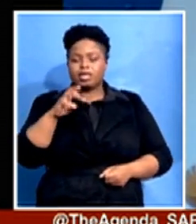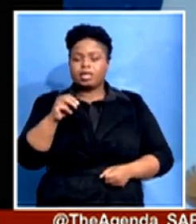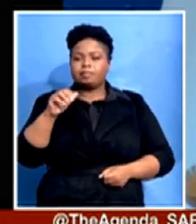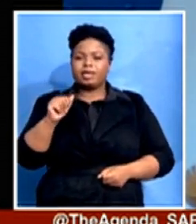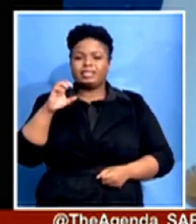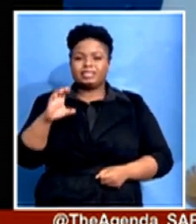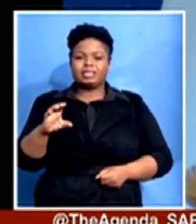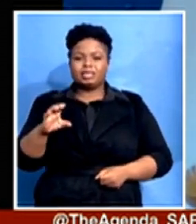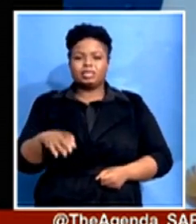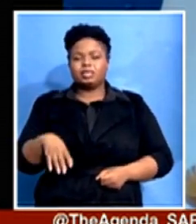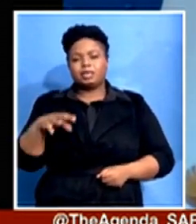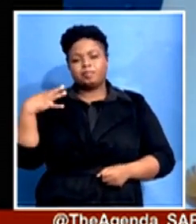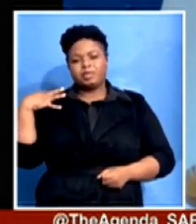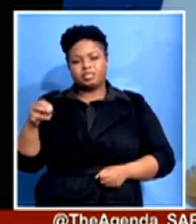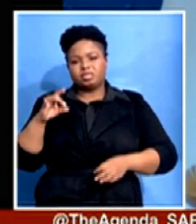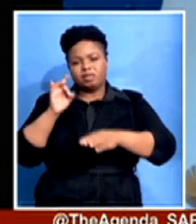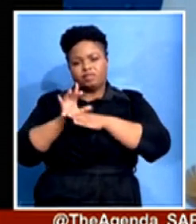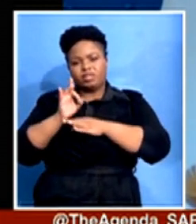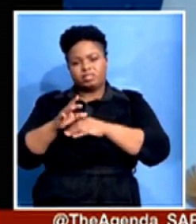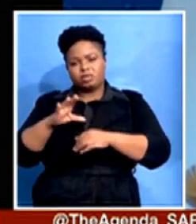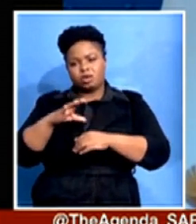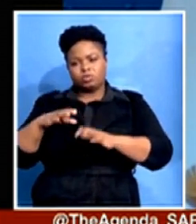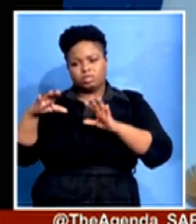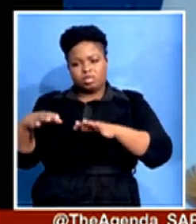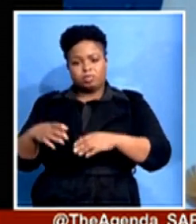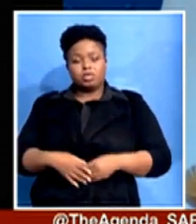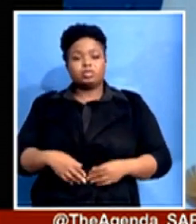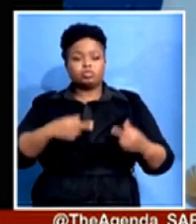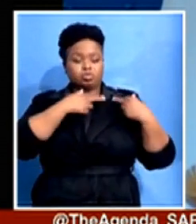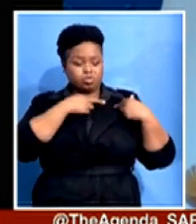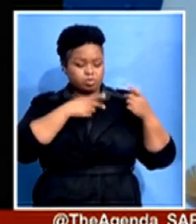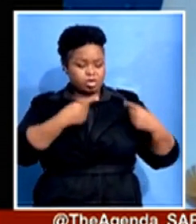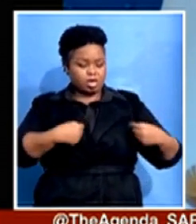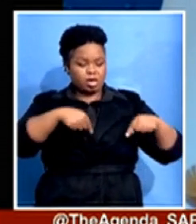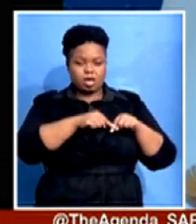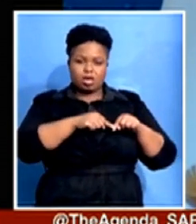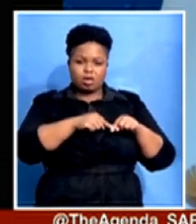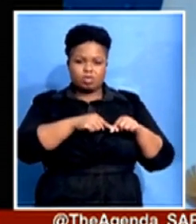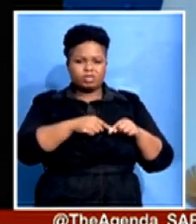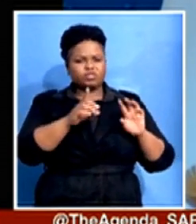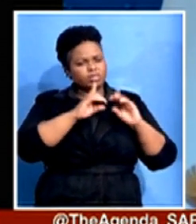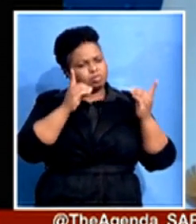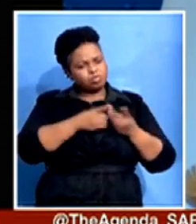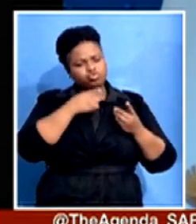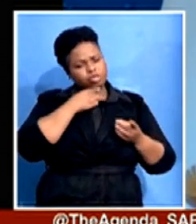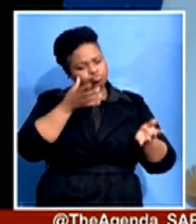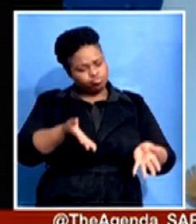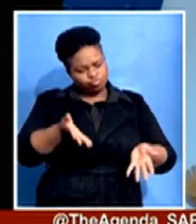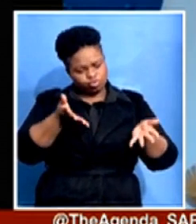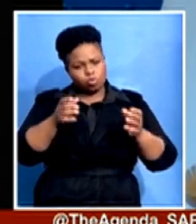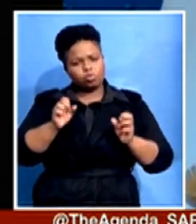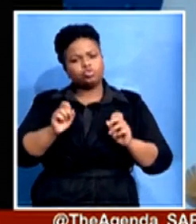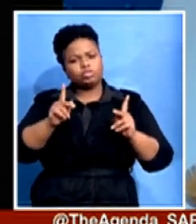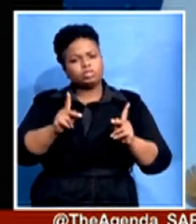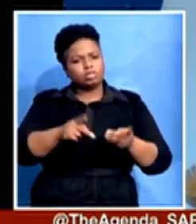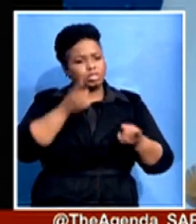the scientific community and as a department is to say, here is a platform, here is data. The data then gets